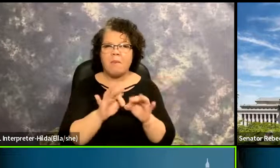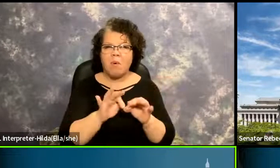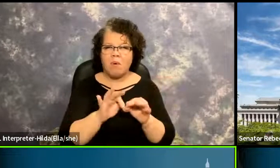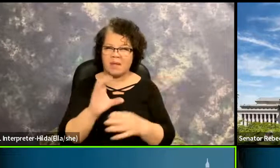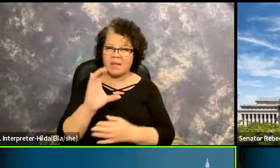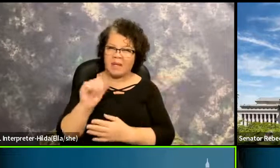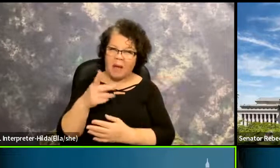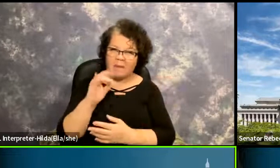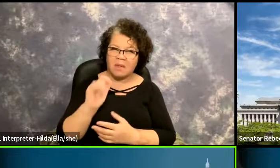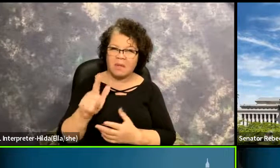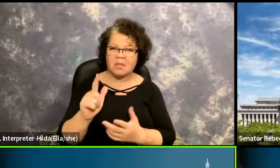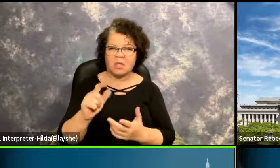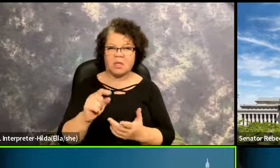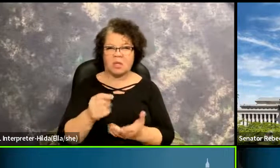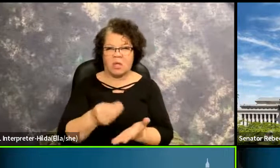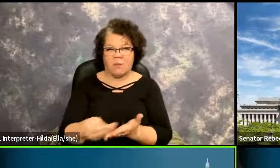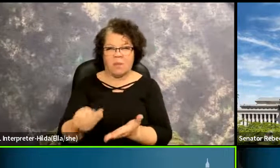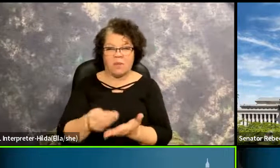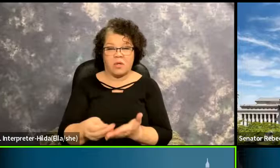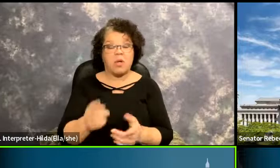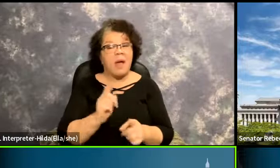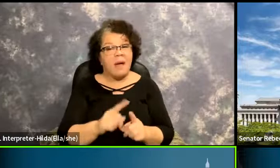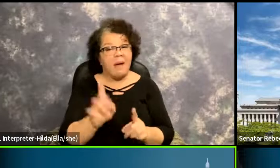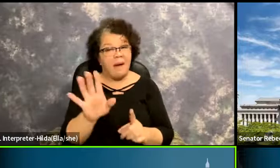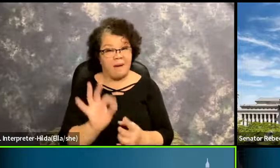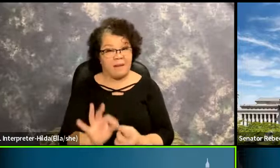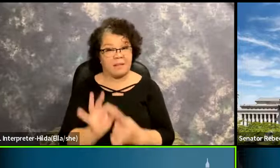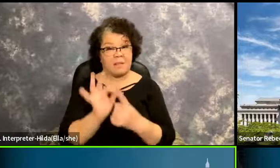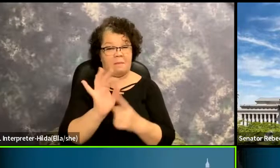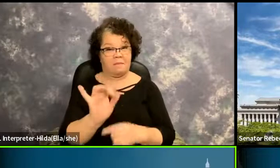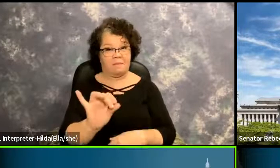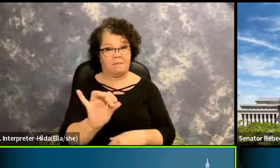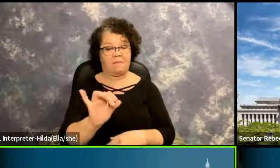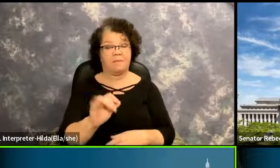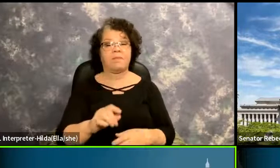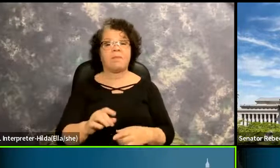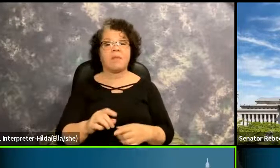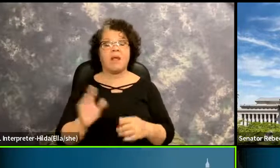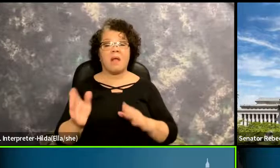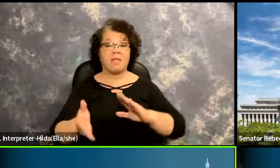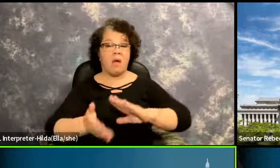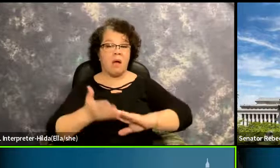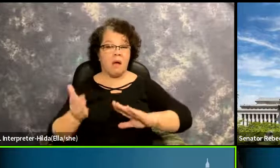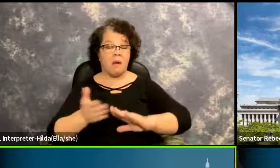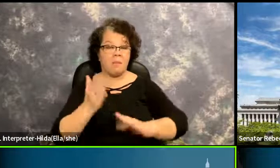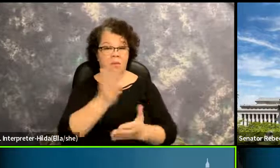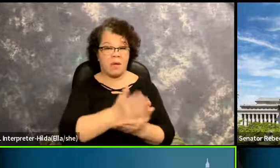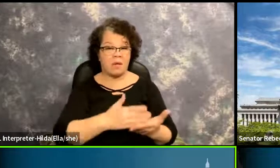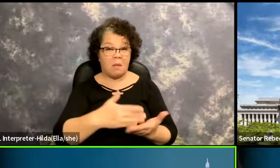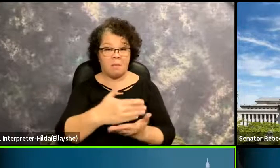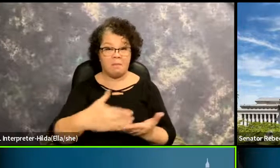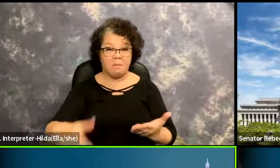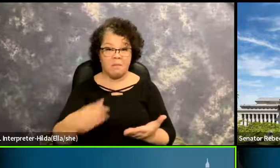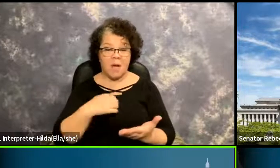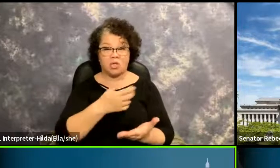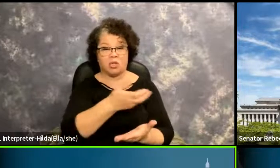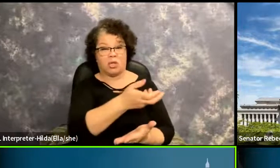appropriations, except for the fact that the operating budget transferred